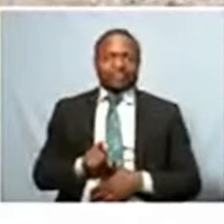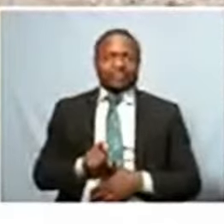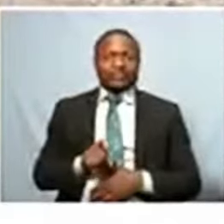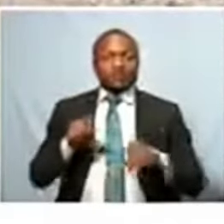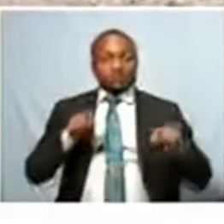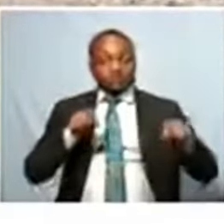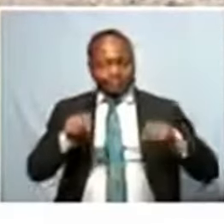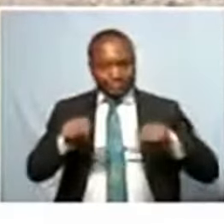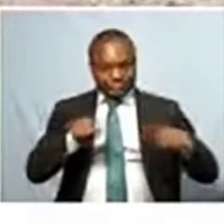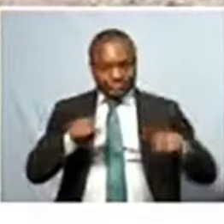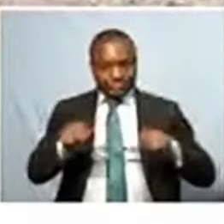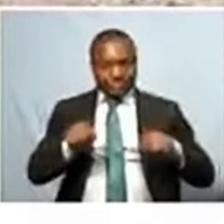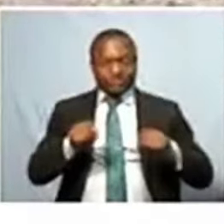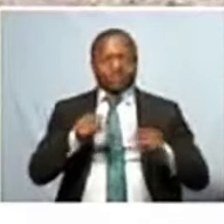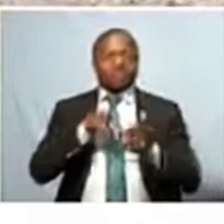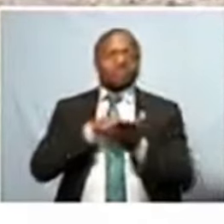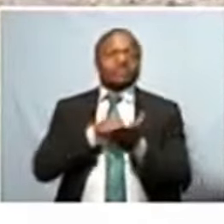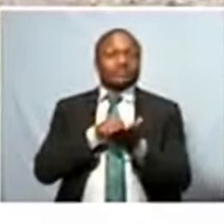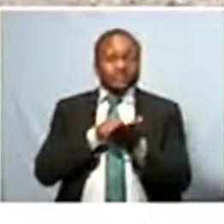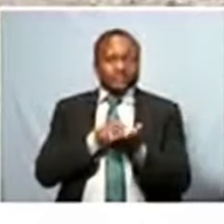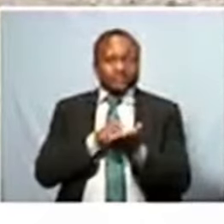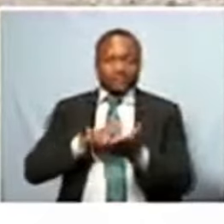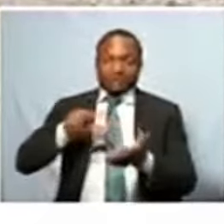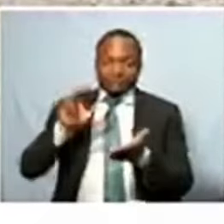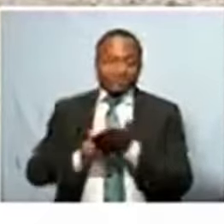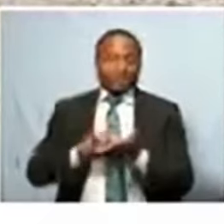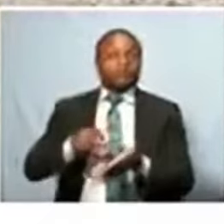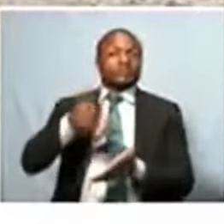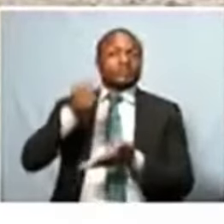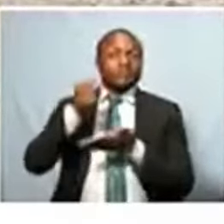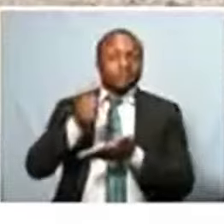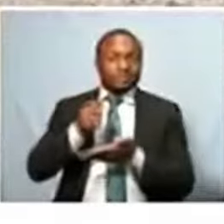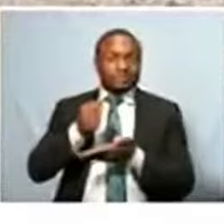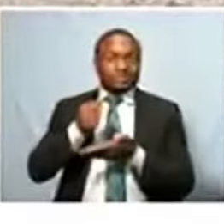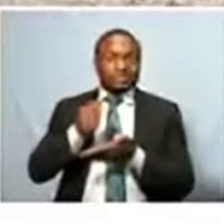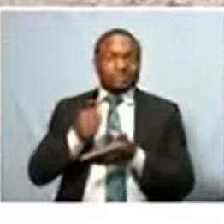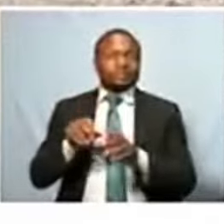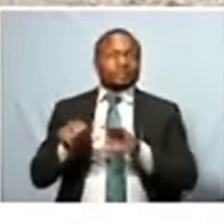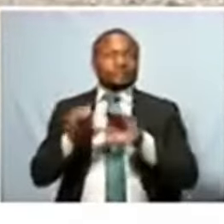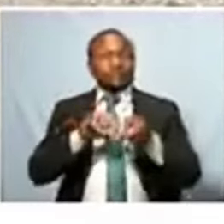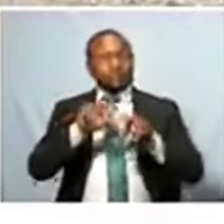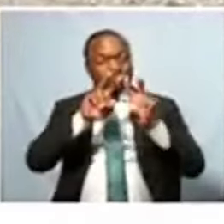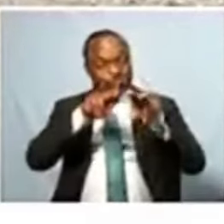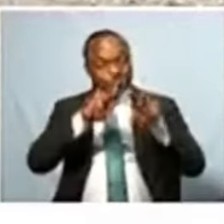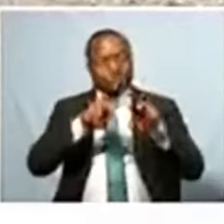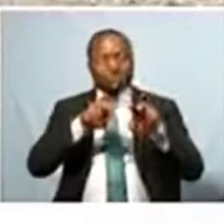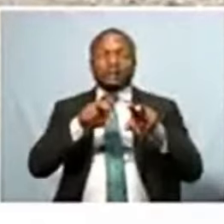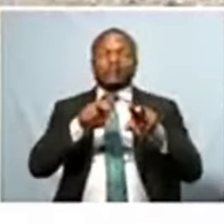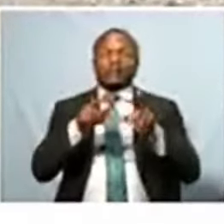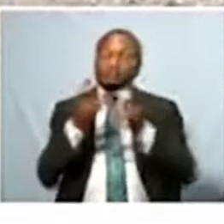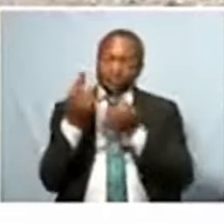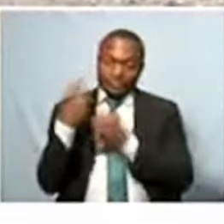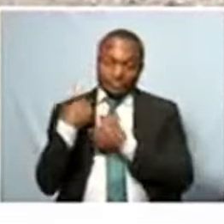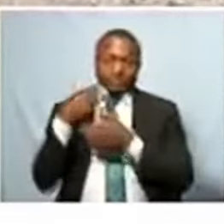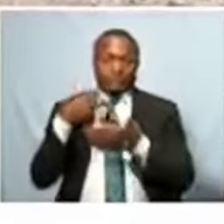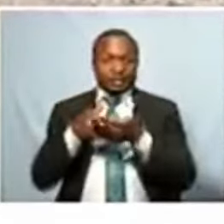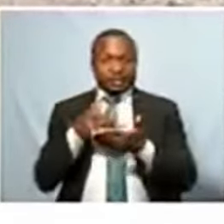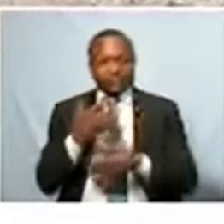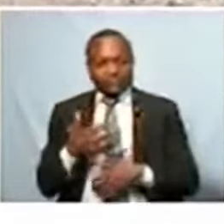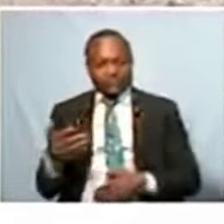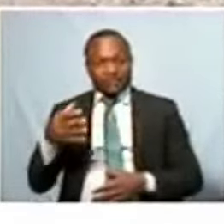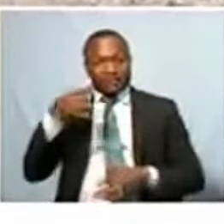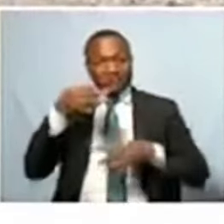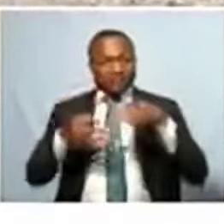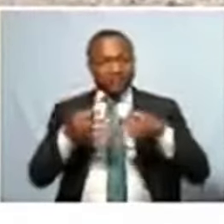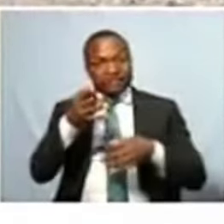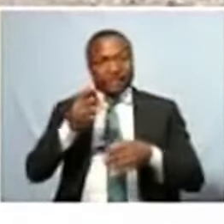registrate, represent, approve the budget, and do oversight role. All these factors, Madam Speaker, if